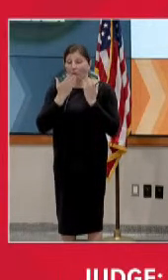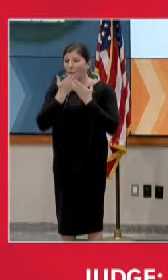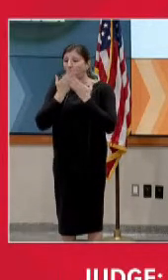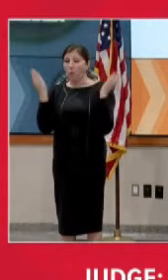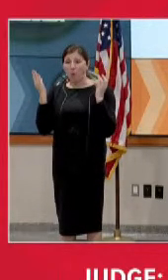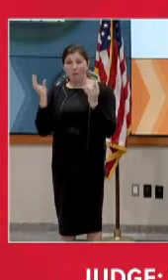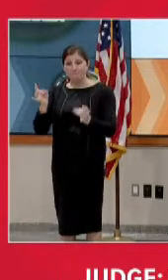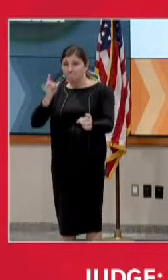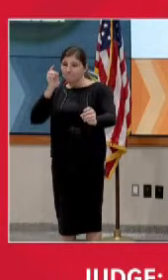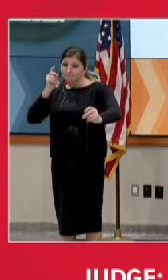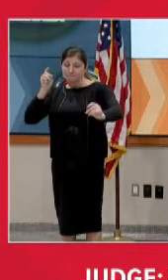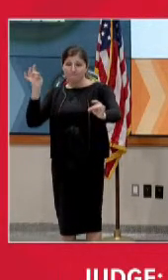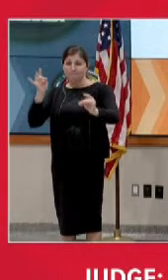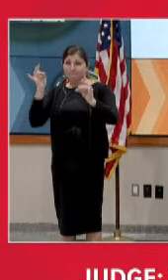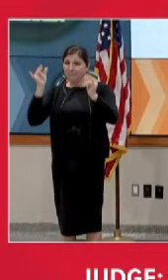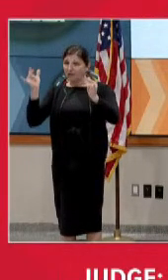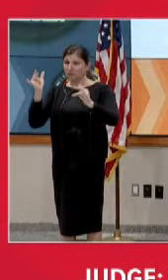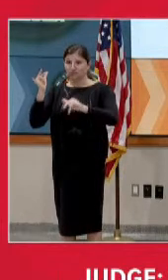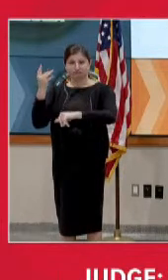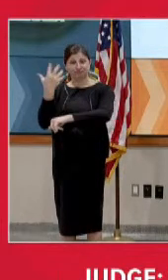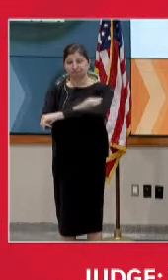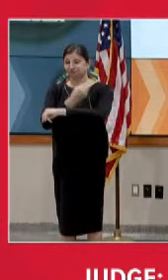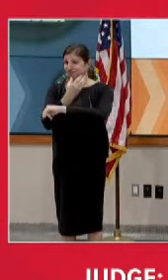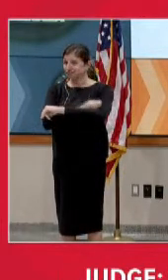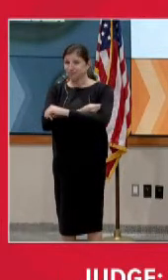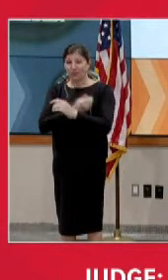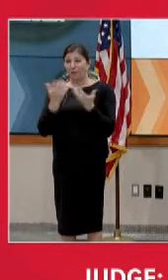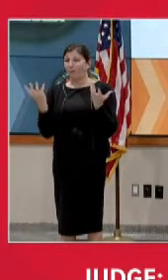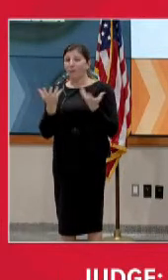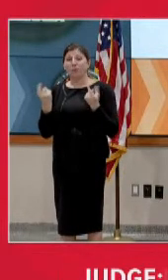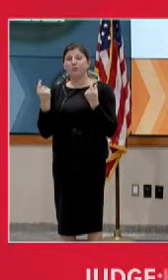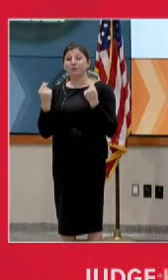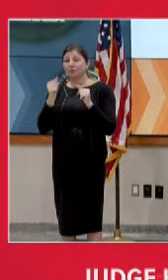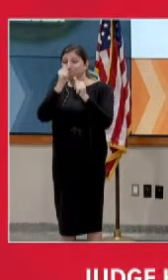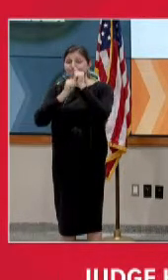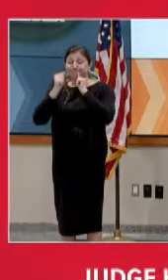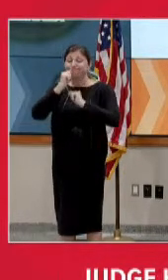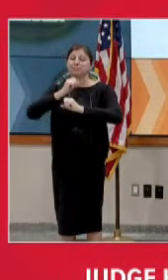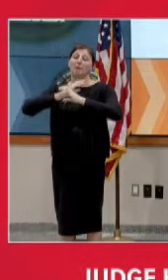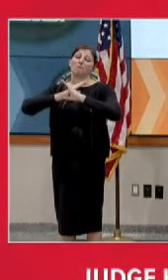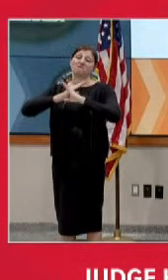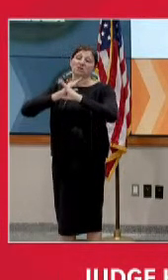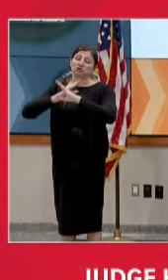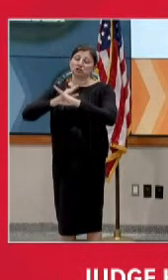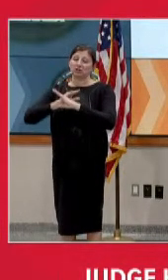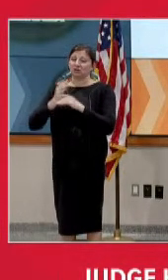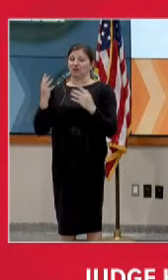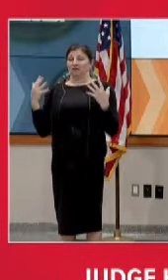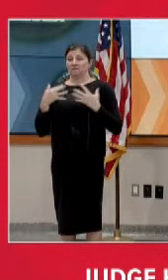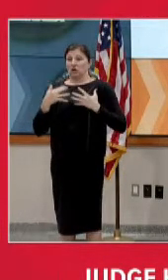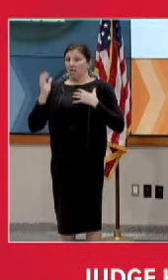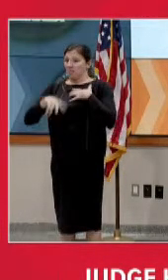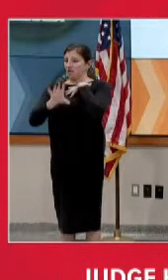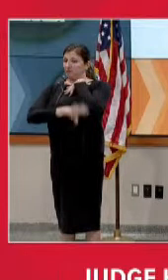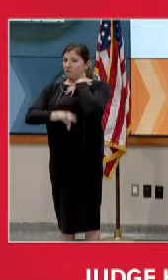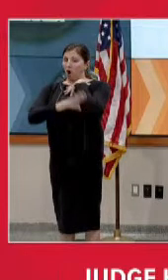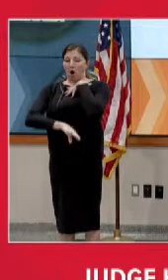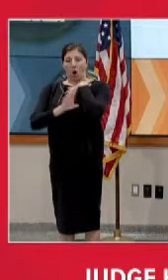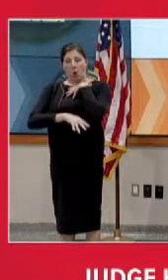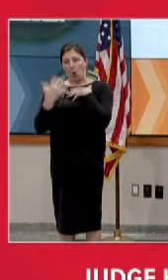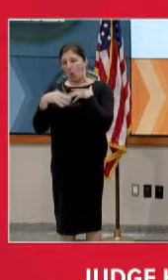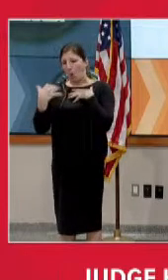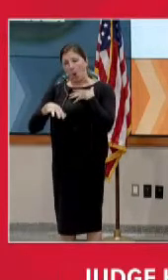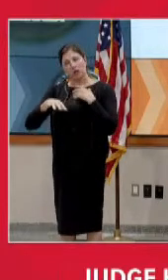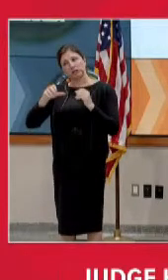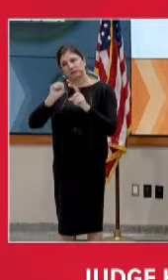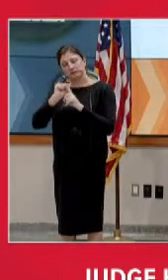bullet for COVID-19. It's tried and true prevention, and now we're back into a worsened situation. That's why we have to do everything